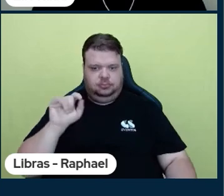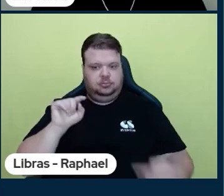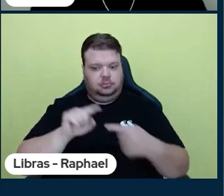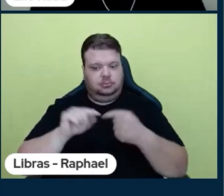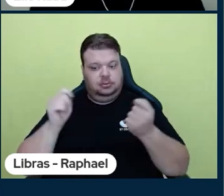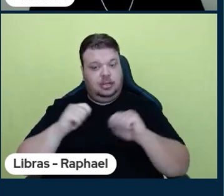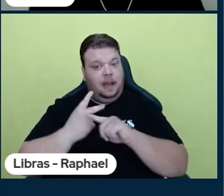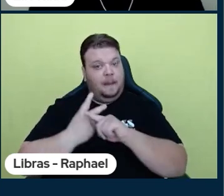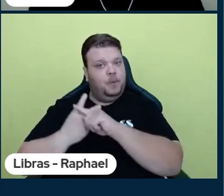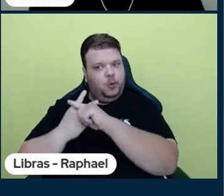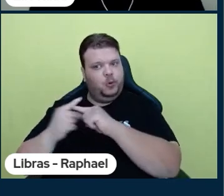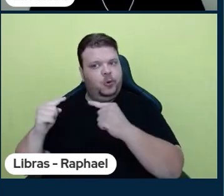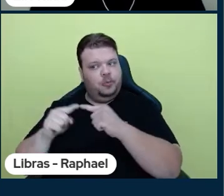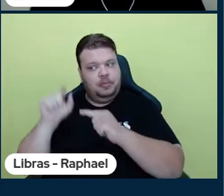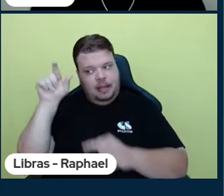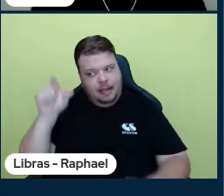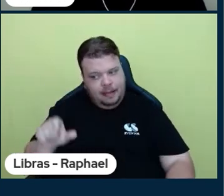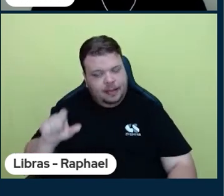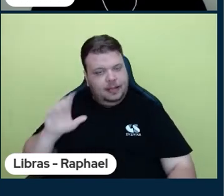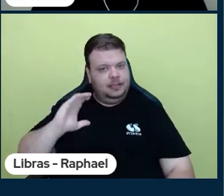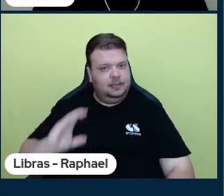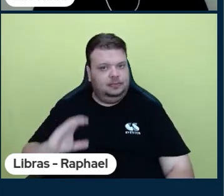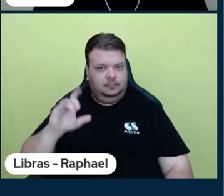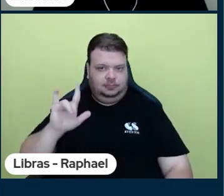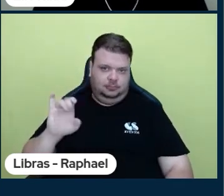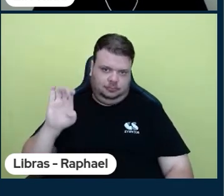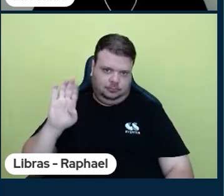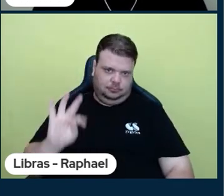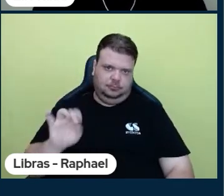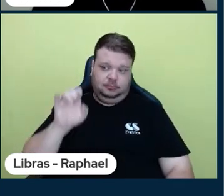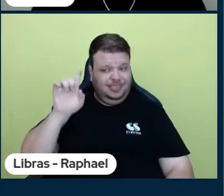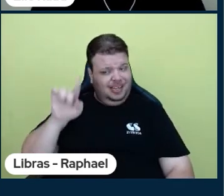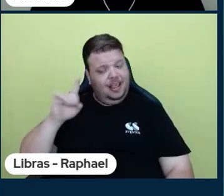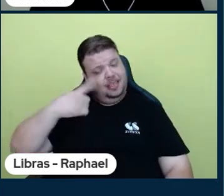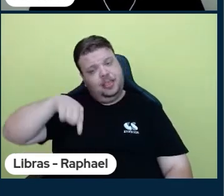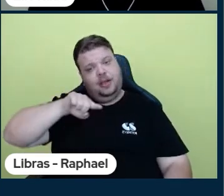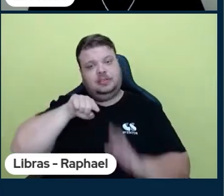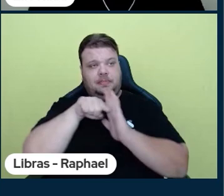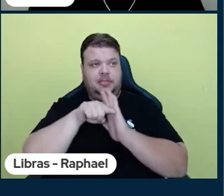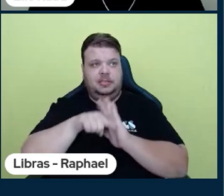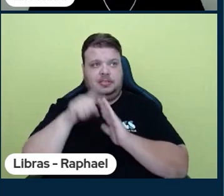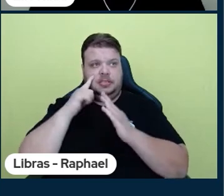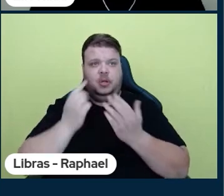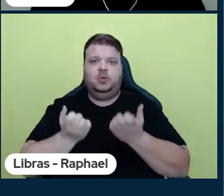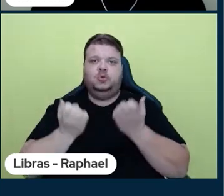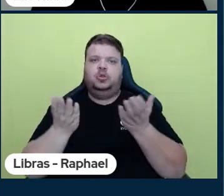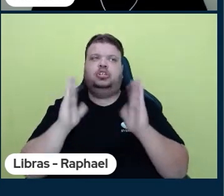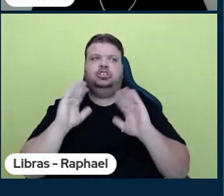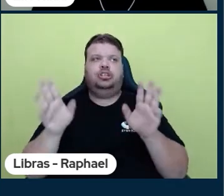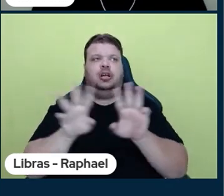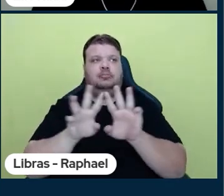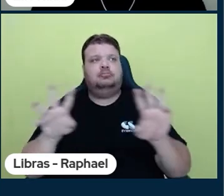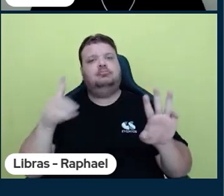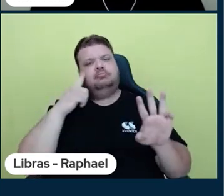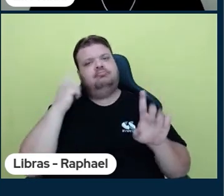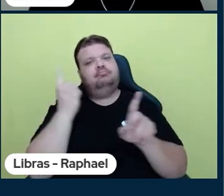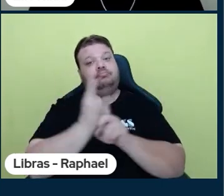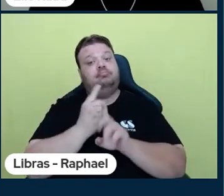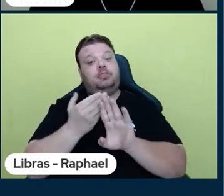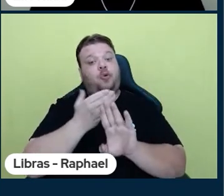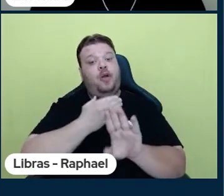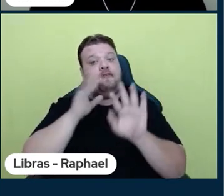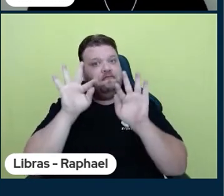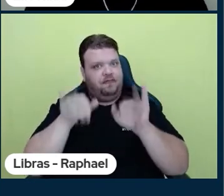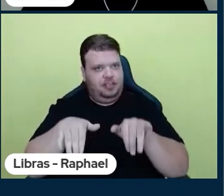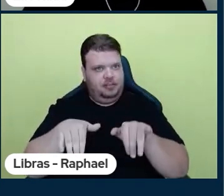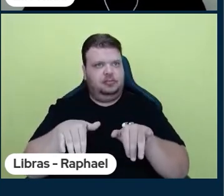finish, let's check let's check those two takeaways from our presentation